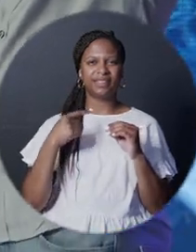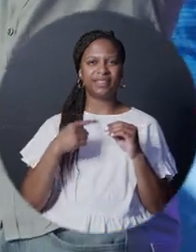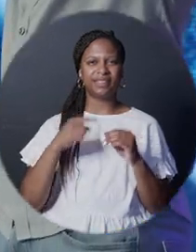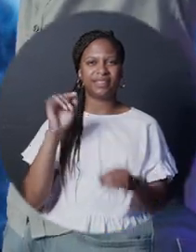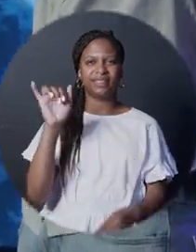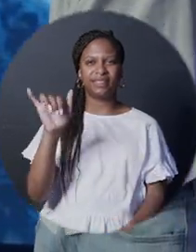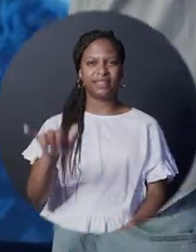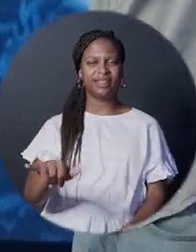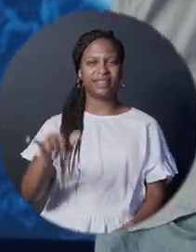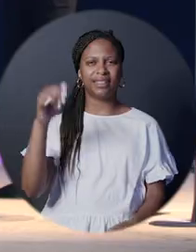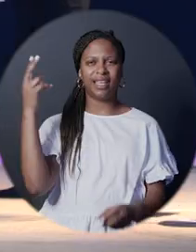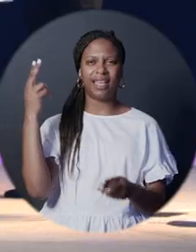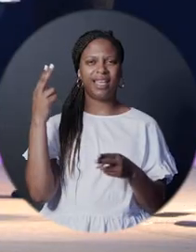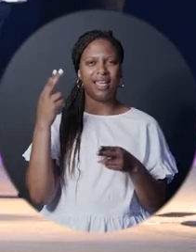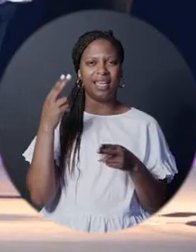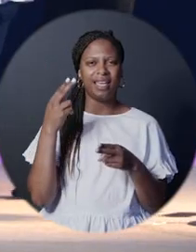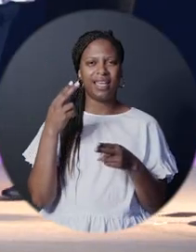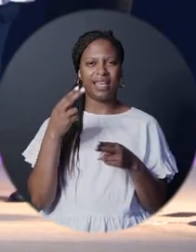about